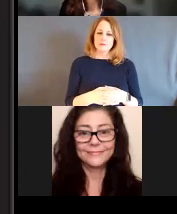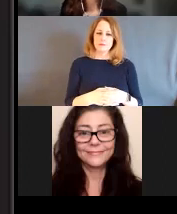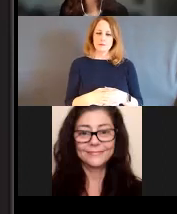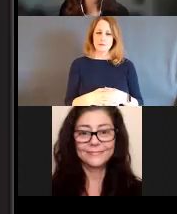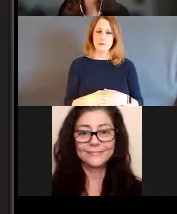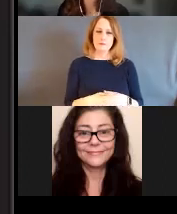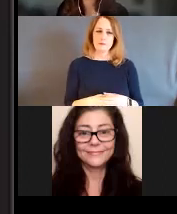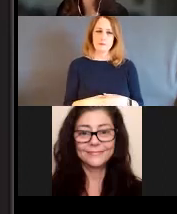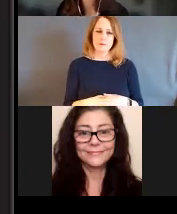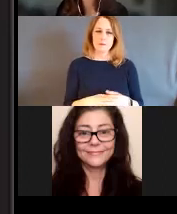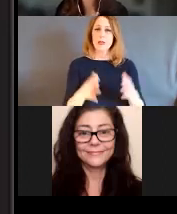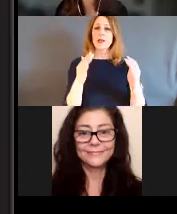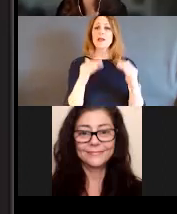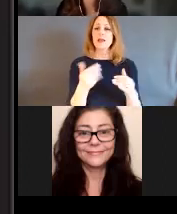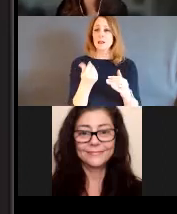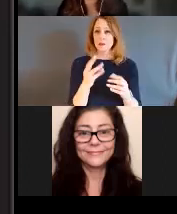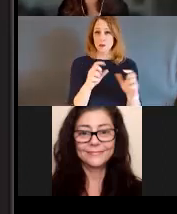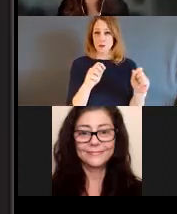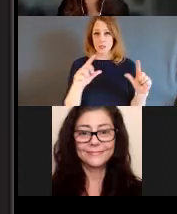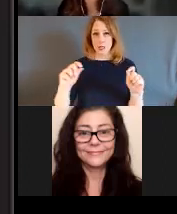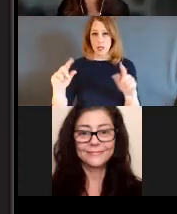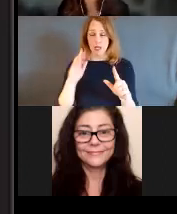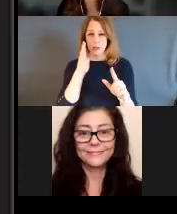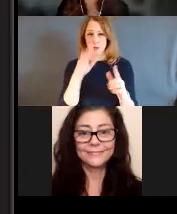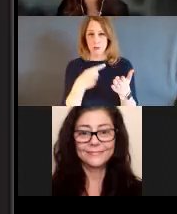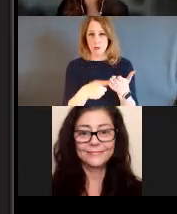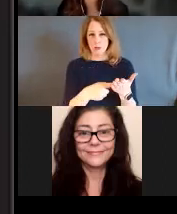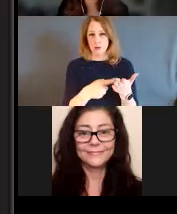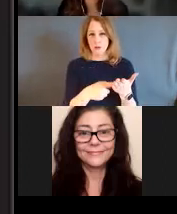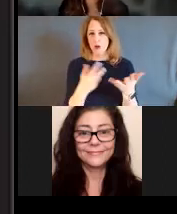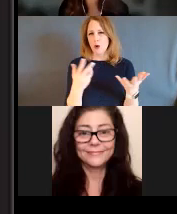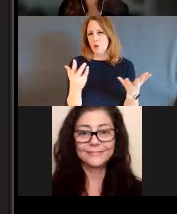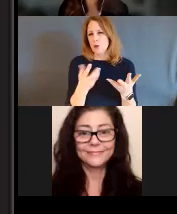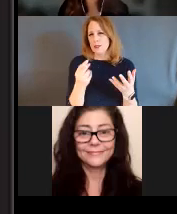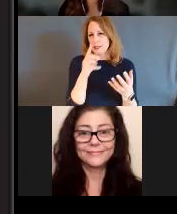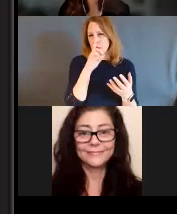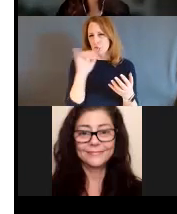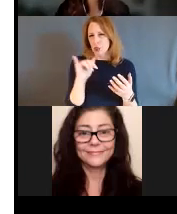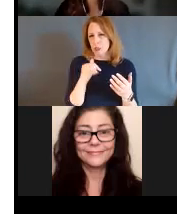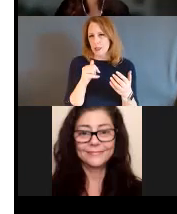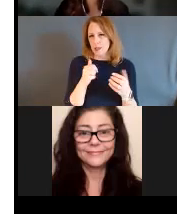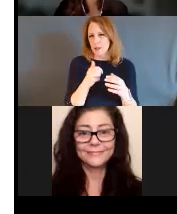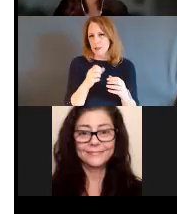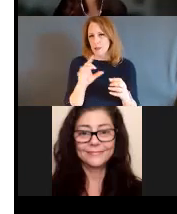All right, so for the next couple of slides, we're going to go into what the crisis intervention process looks like.